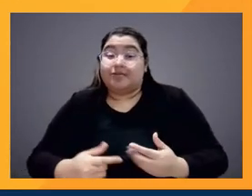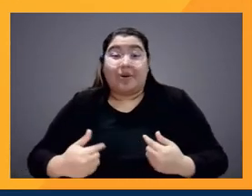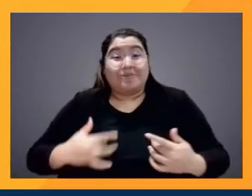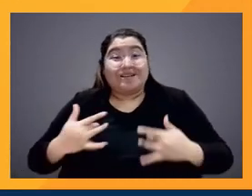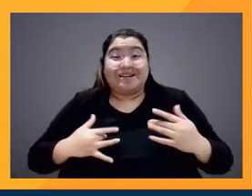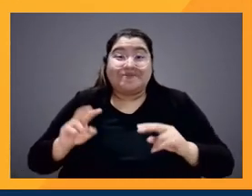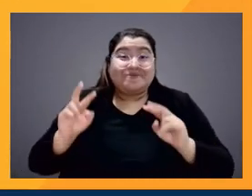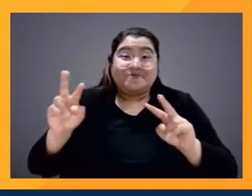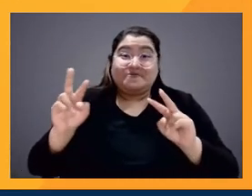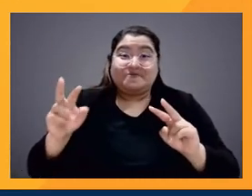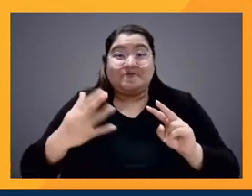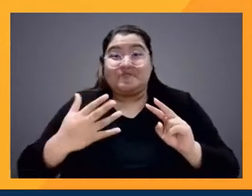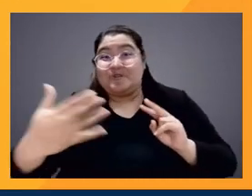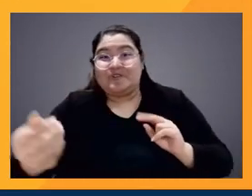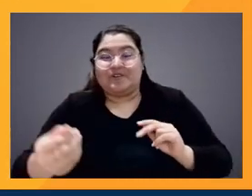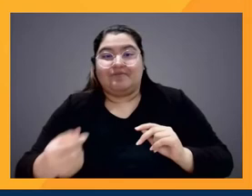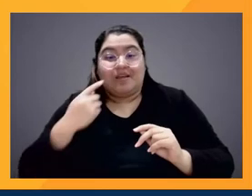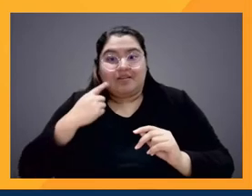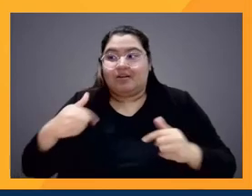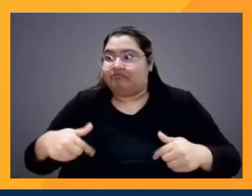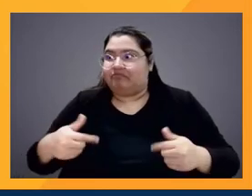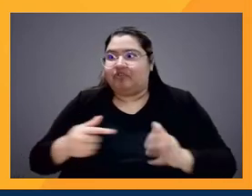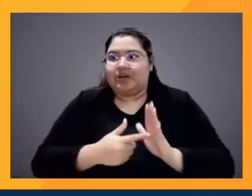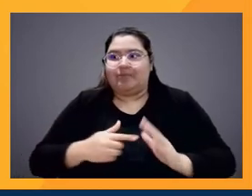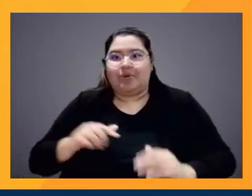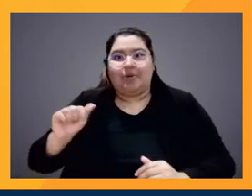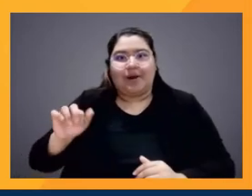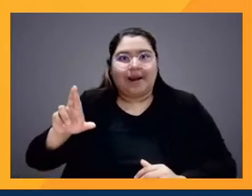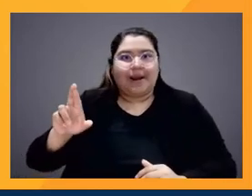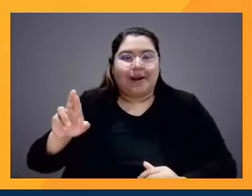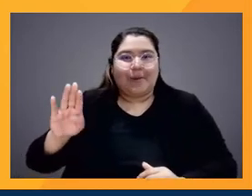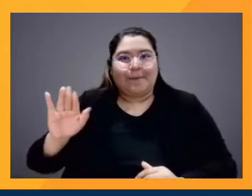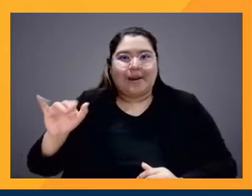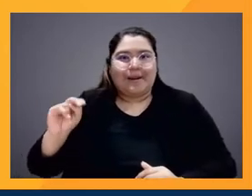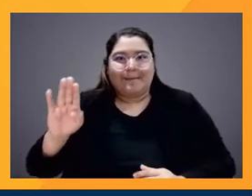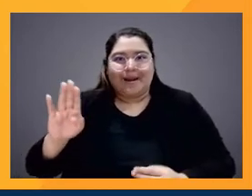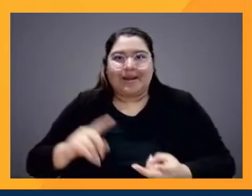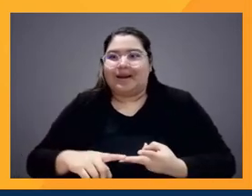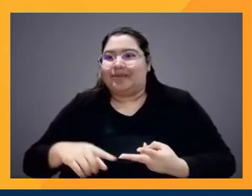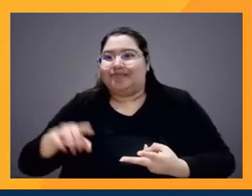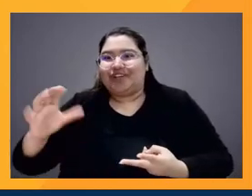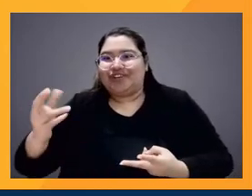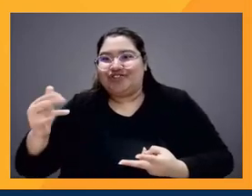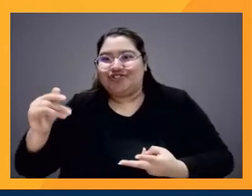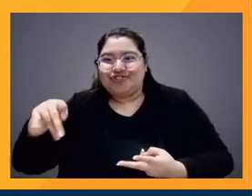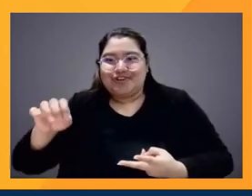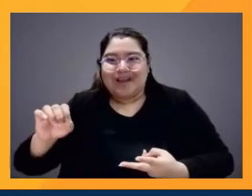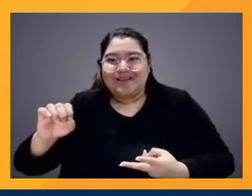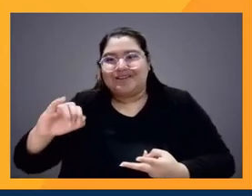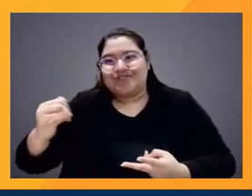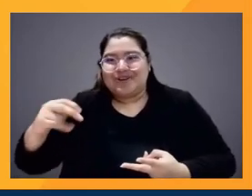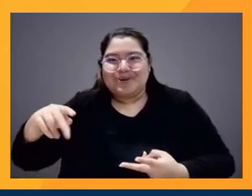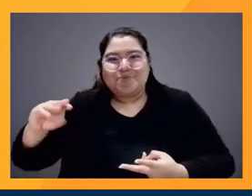economic impact payments or through a lot of the small business money that went out the door through